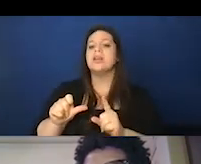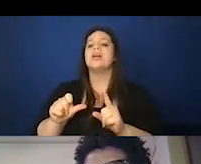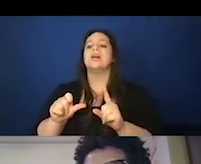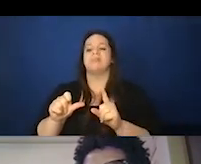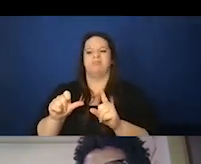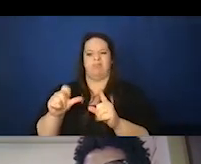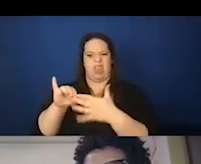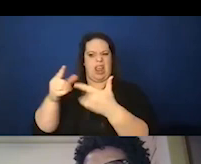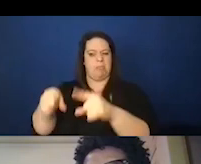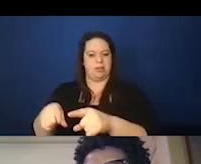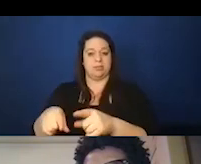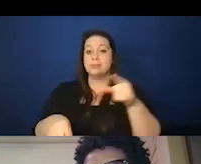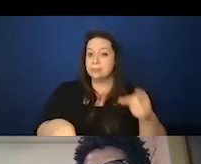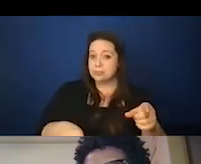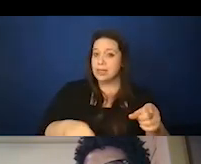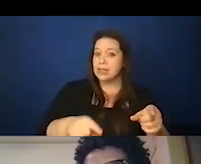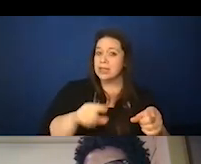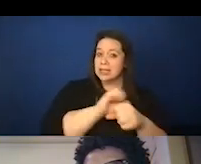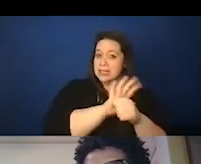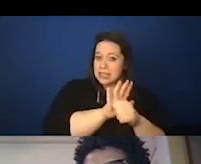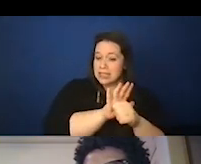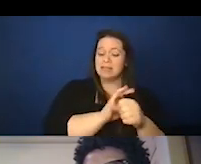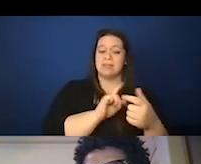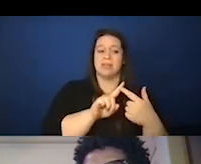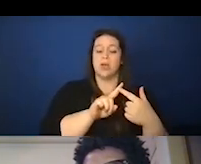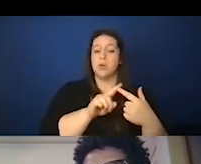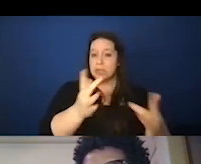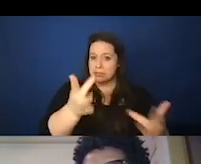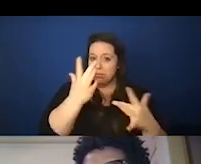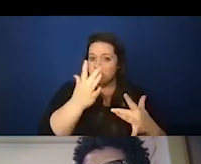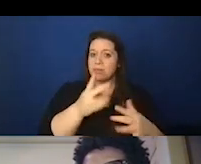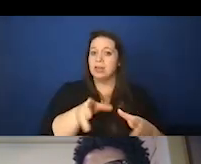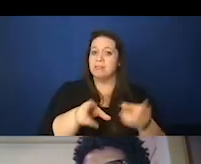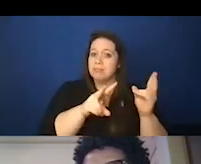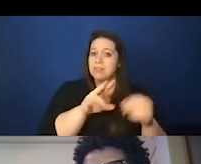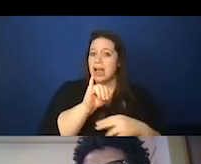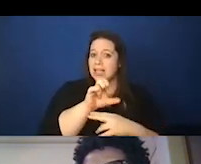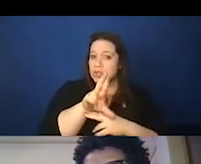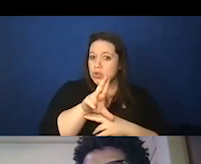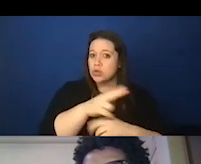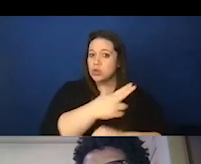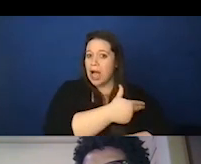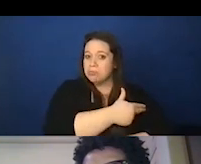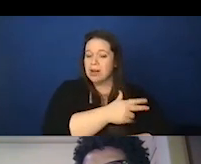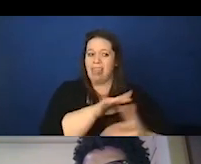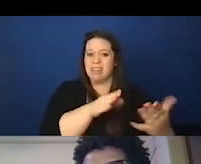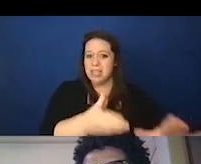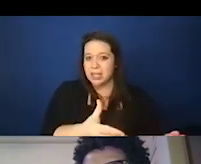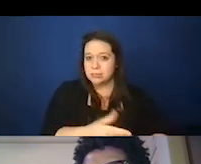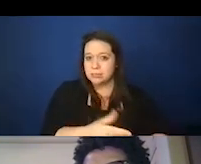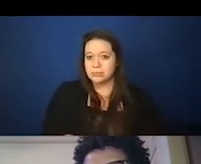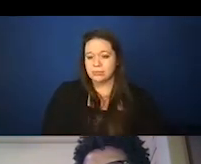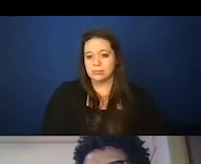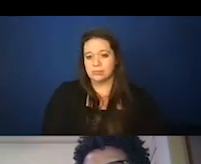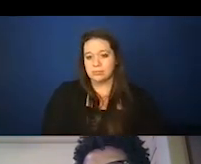hospitalization, intensive care, and death, the numbers we don't see, we don't pay attention anymore, where we're hearing 45 people are